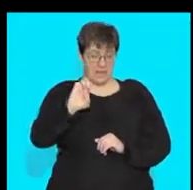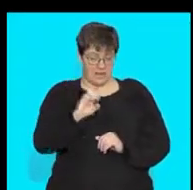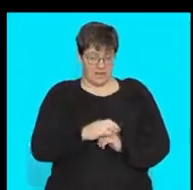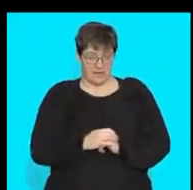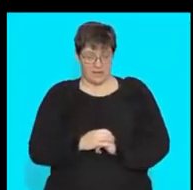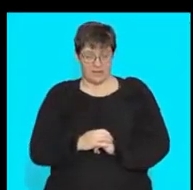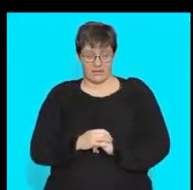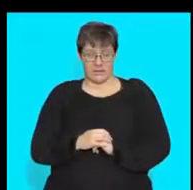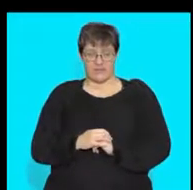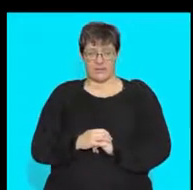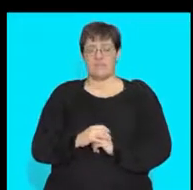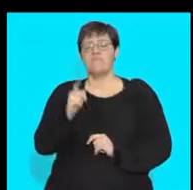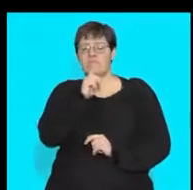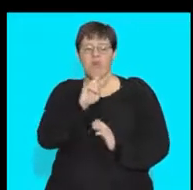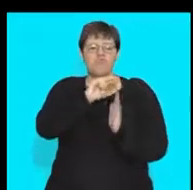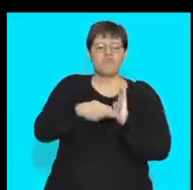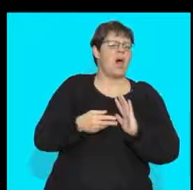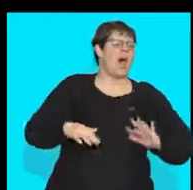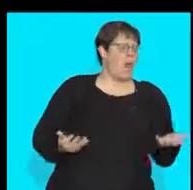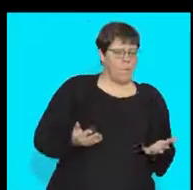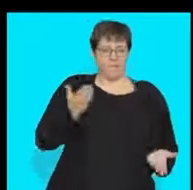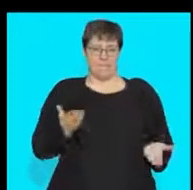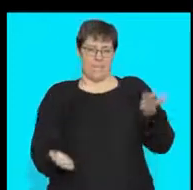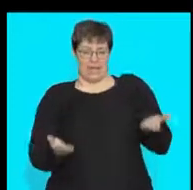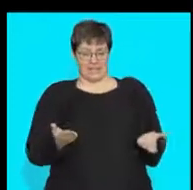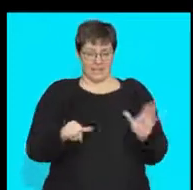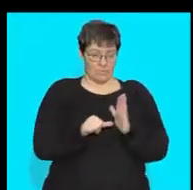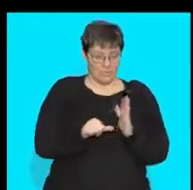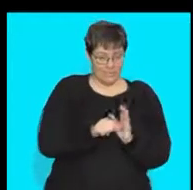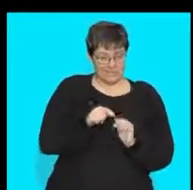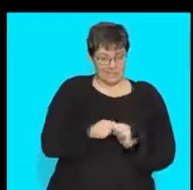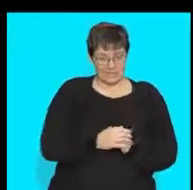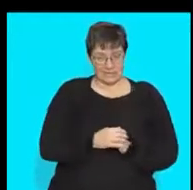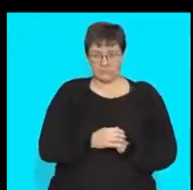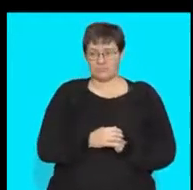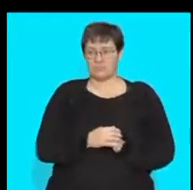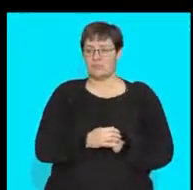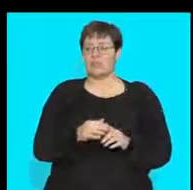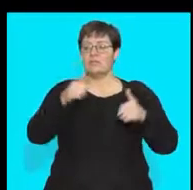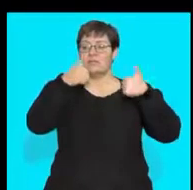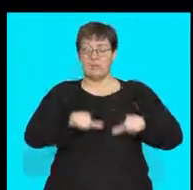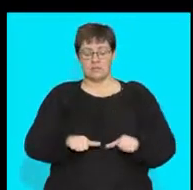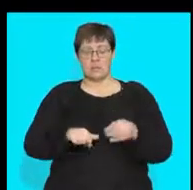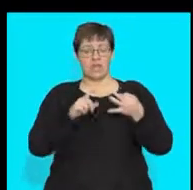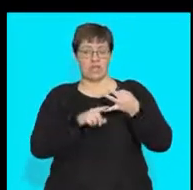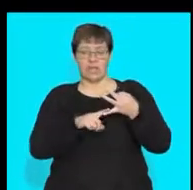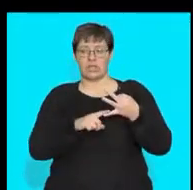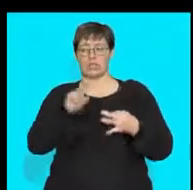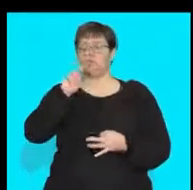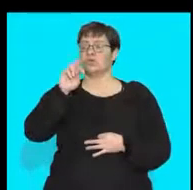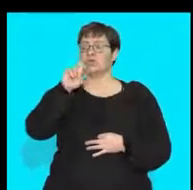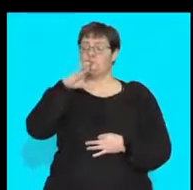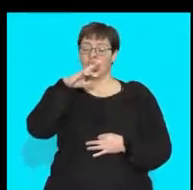Right. And they have a role to play in balance, right? And the next one is the Utriculus